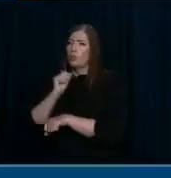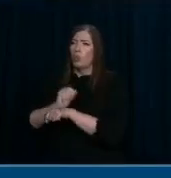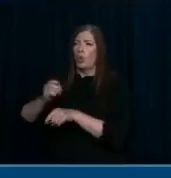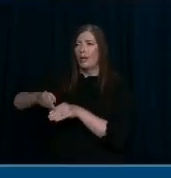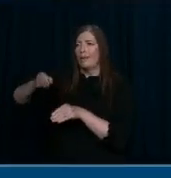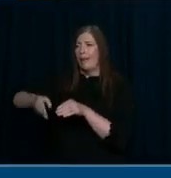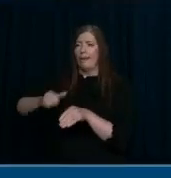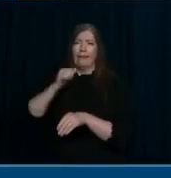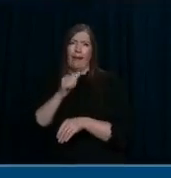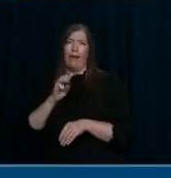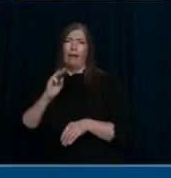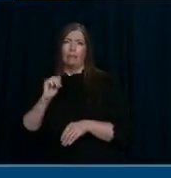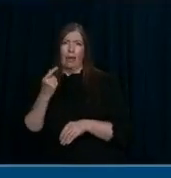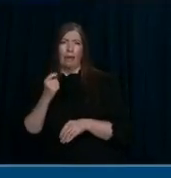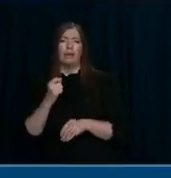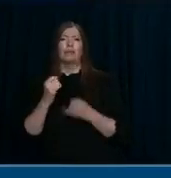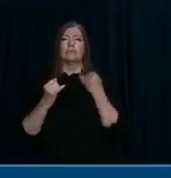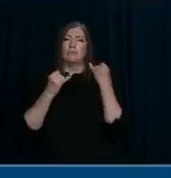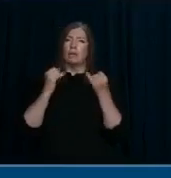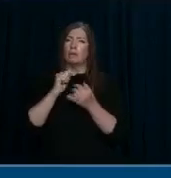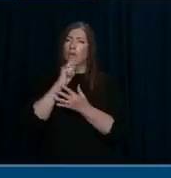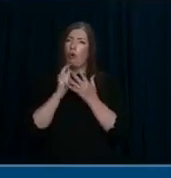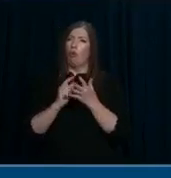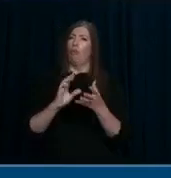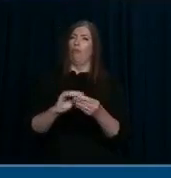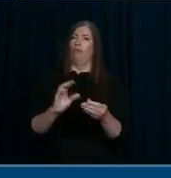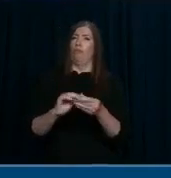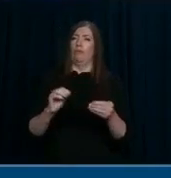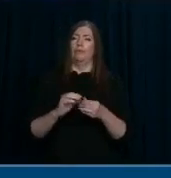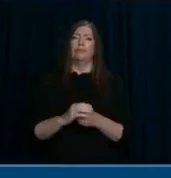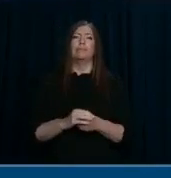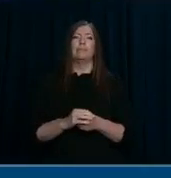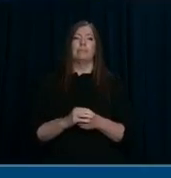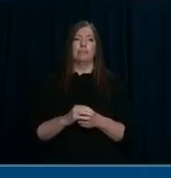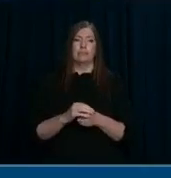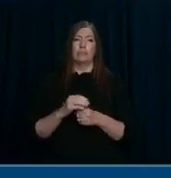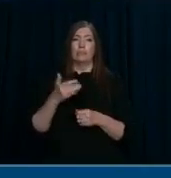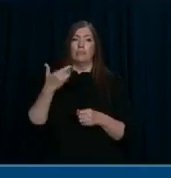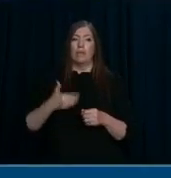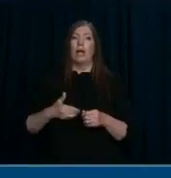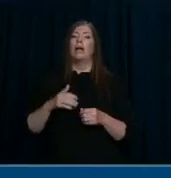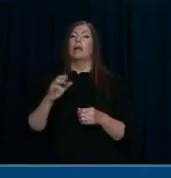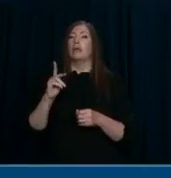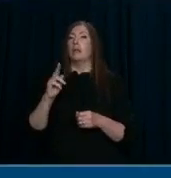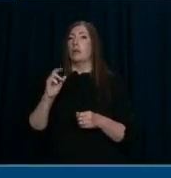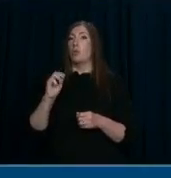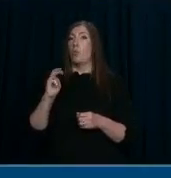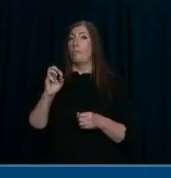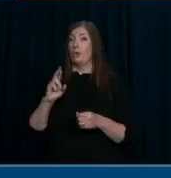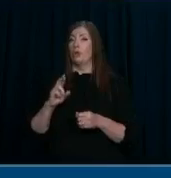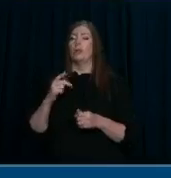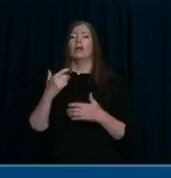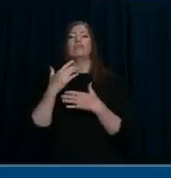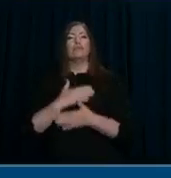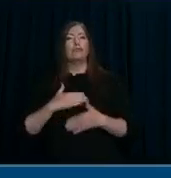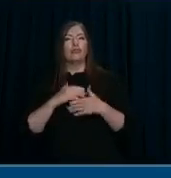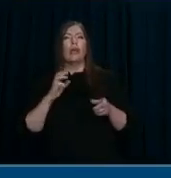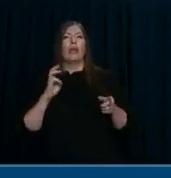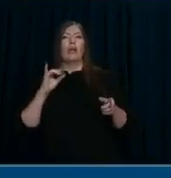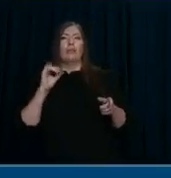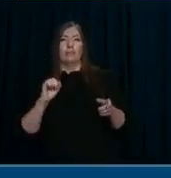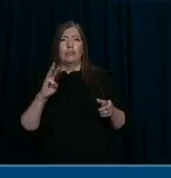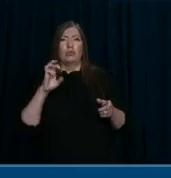And I imagine we'll all weigh in on this. Mr. Cromer. Yeah, I appreciate what Ms. Woods